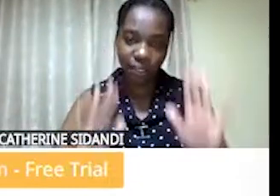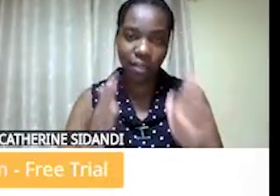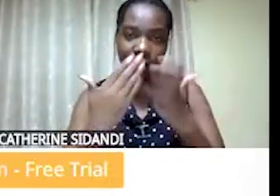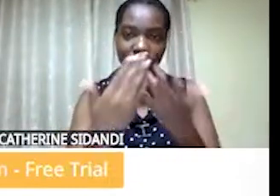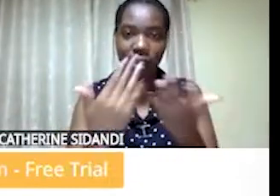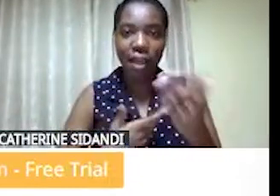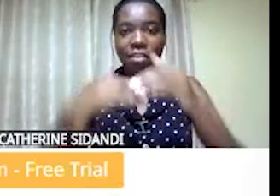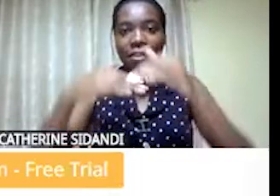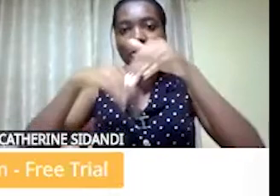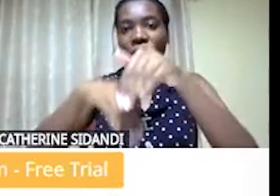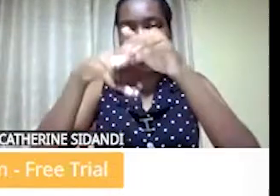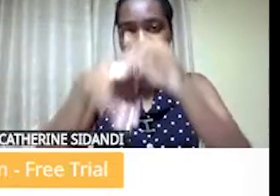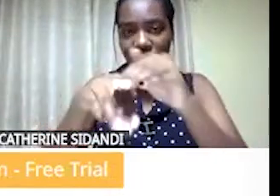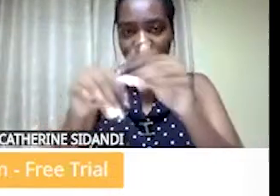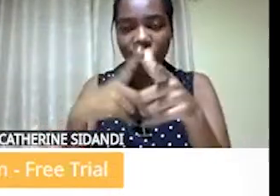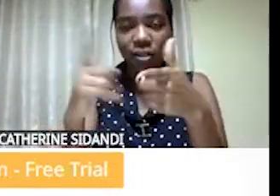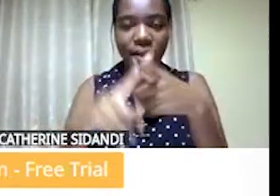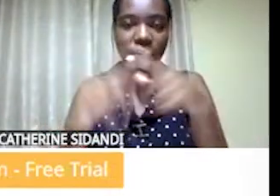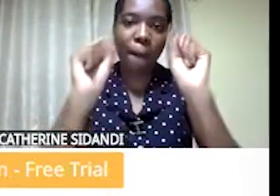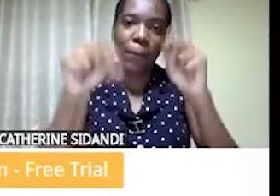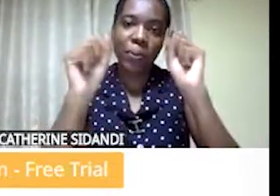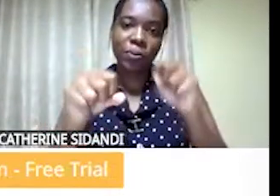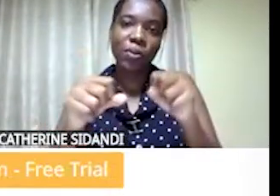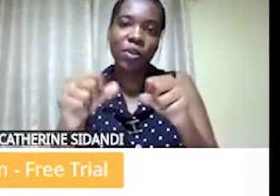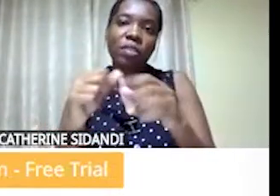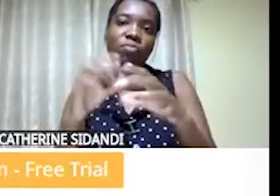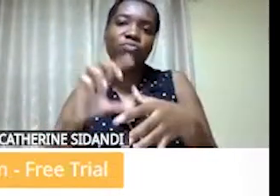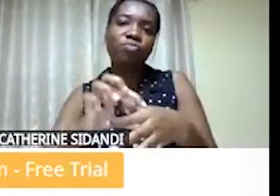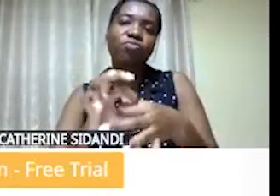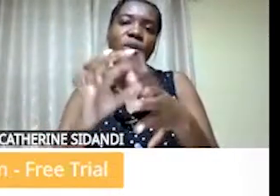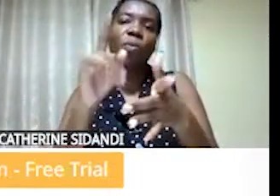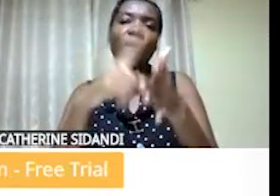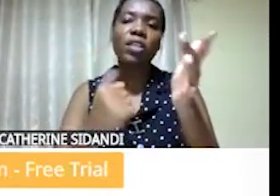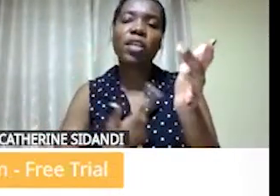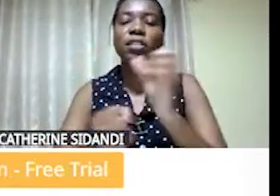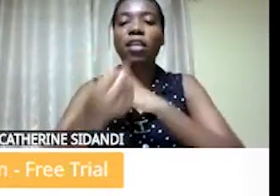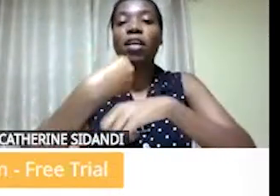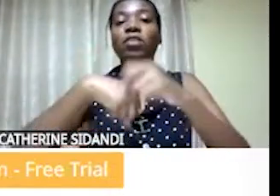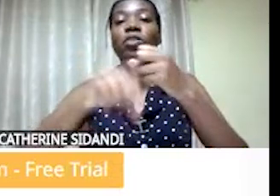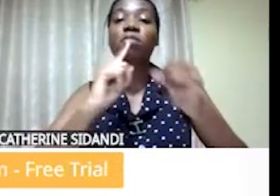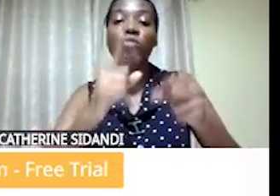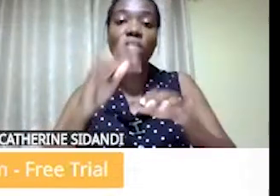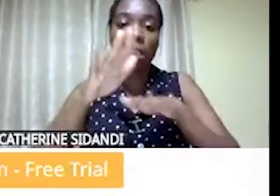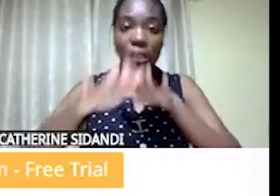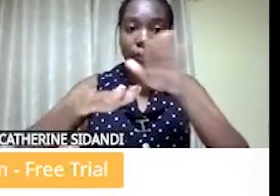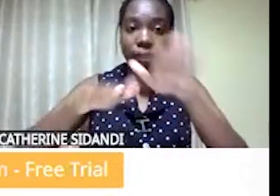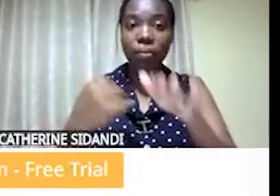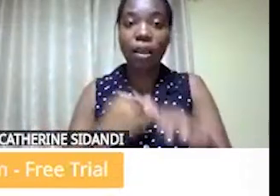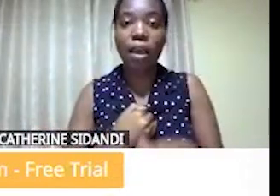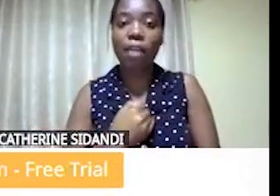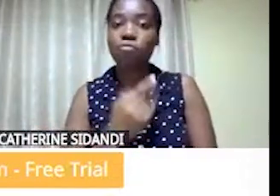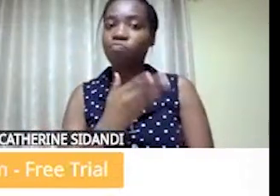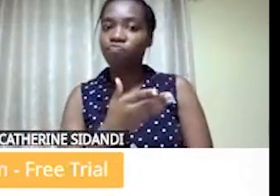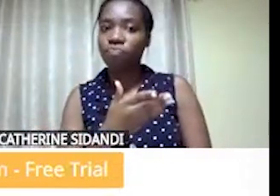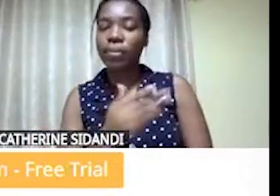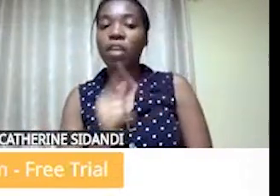through, and you're able to keep tabs with what it is that you're doing. So just a few steps here and there. Of course, we're going to start by